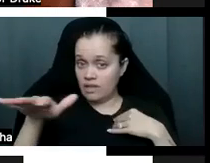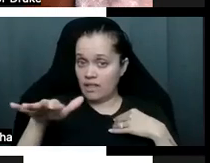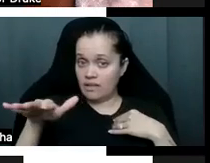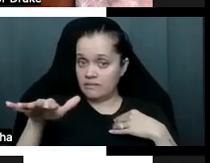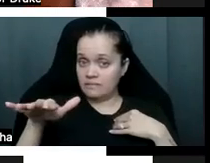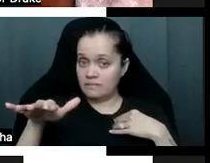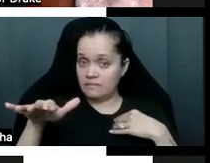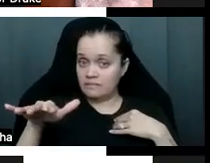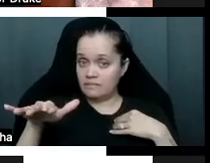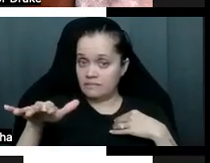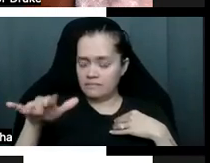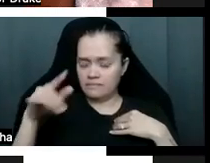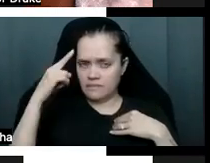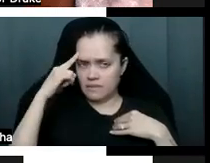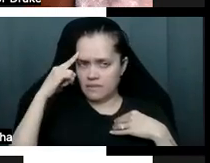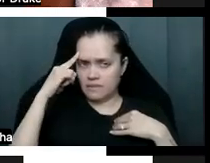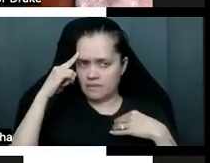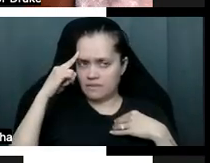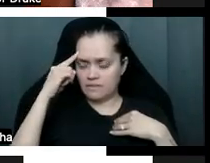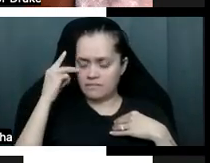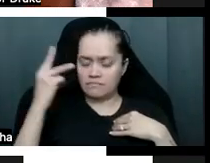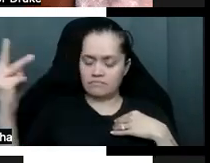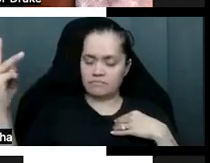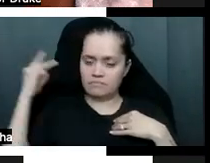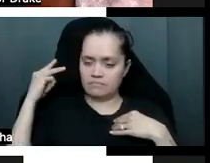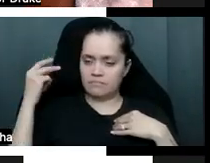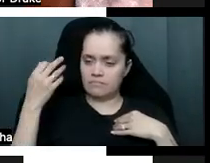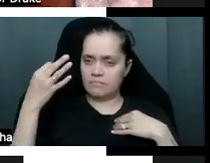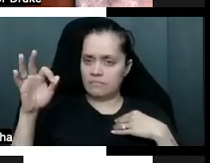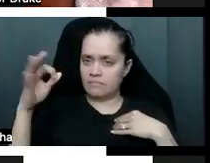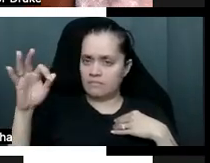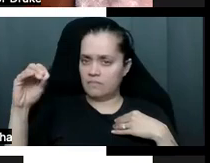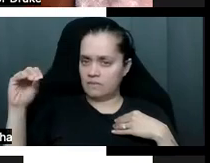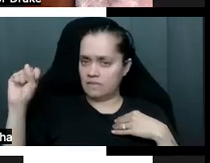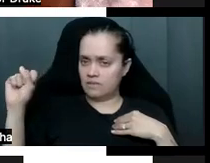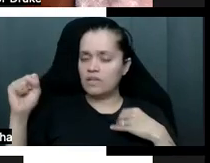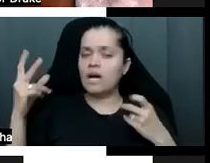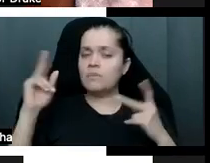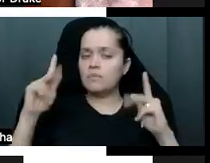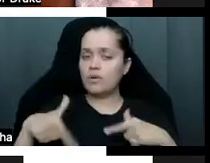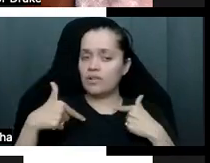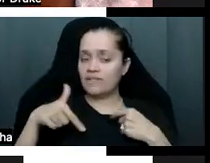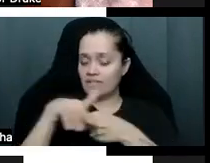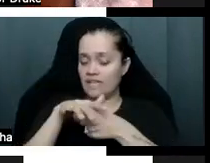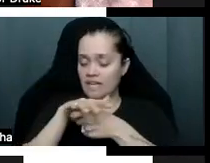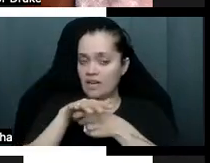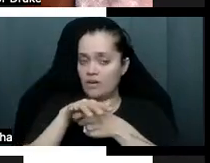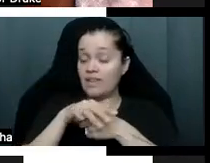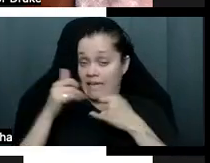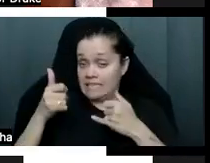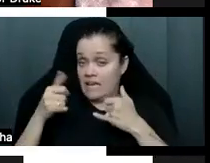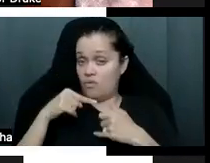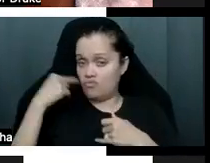and we think back to 1900, how many people lived in that territory that is